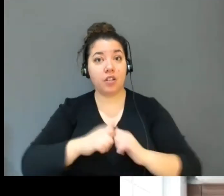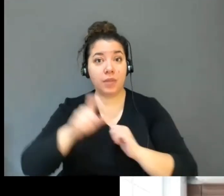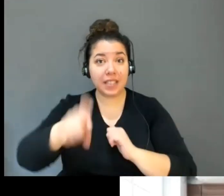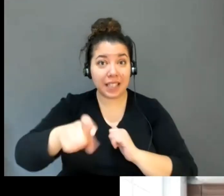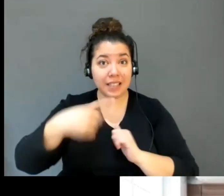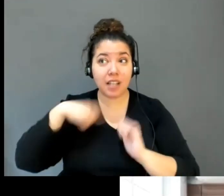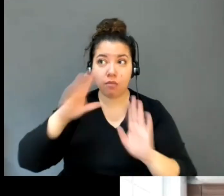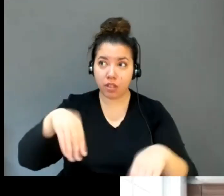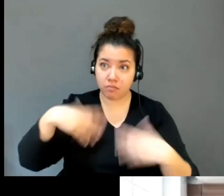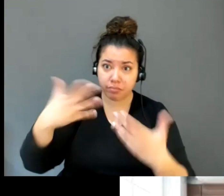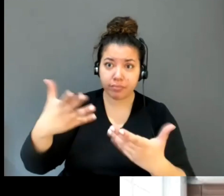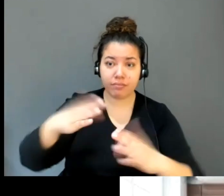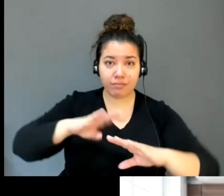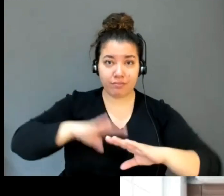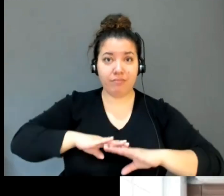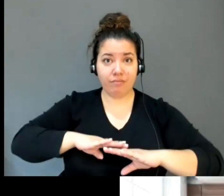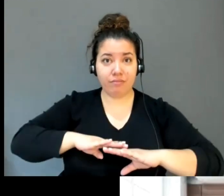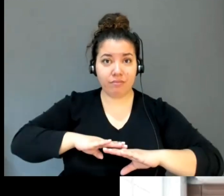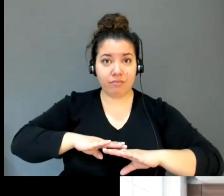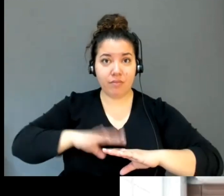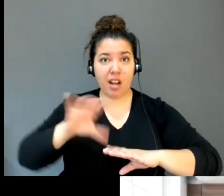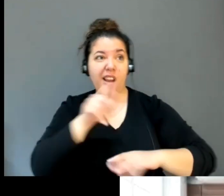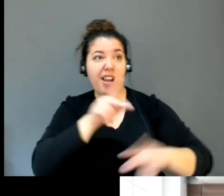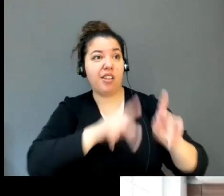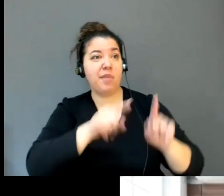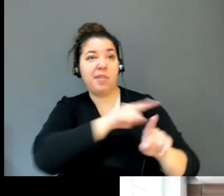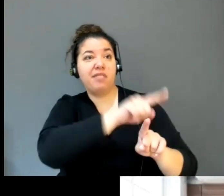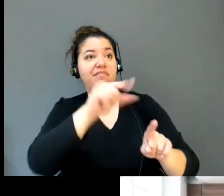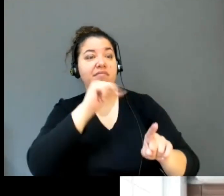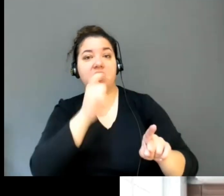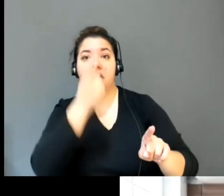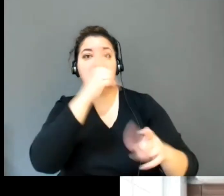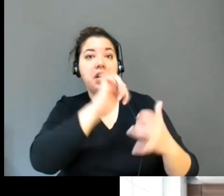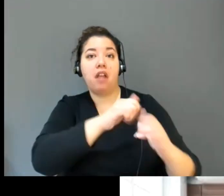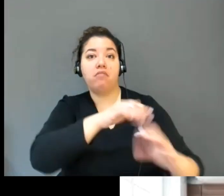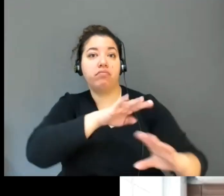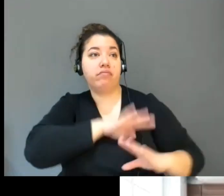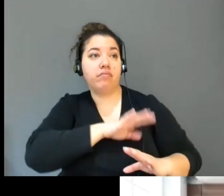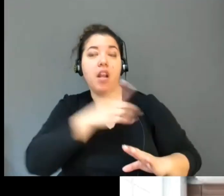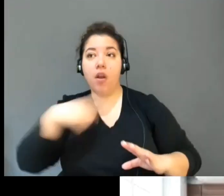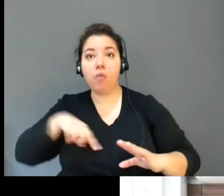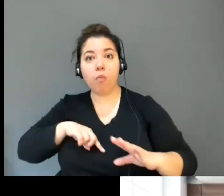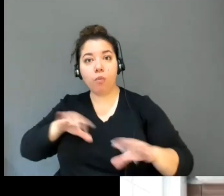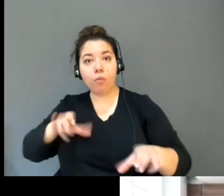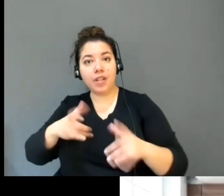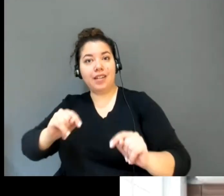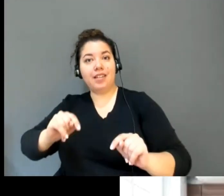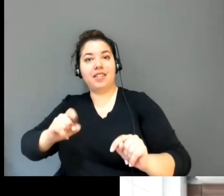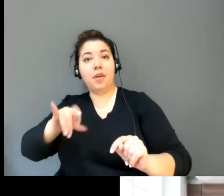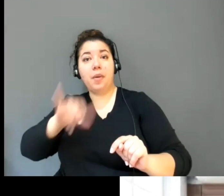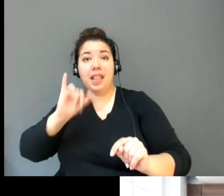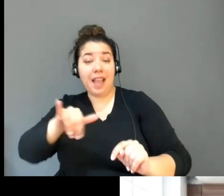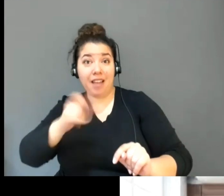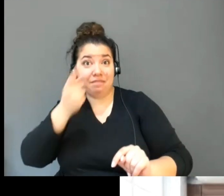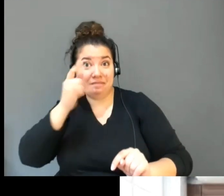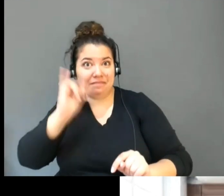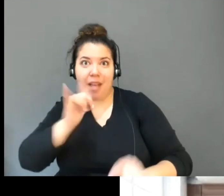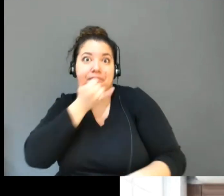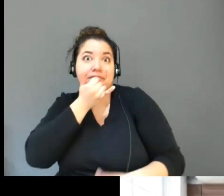satisfied those needs in a way that other people just didn't understand how. That was an accident, a very fortunate